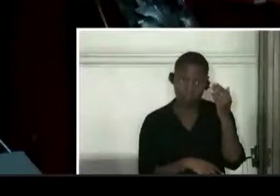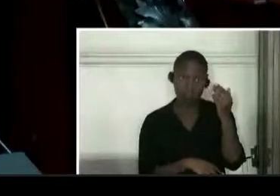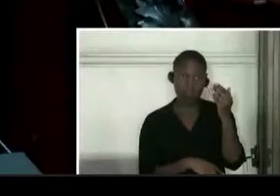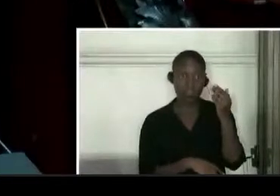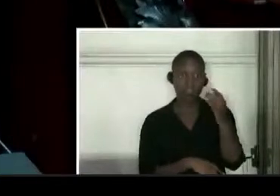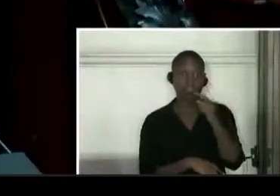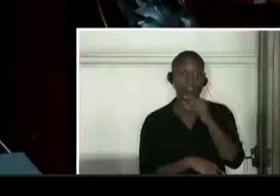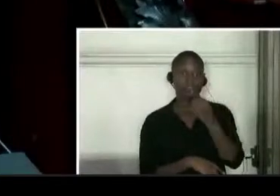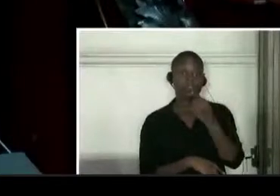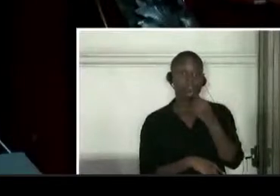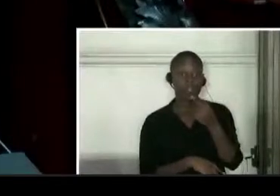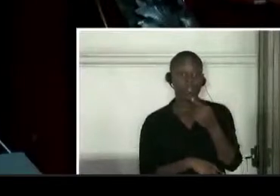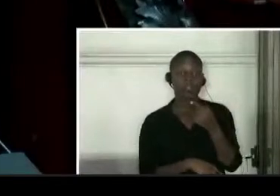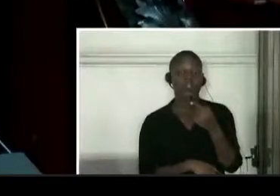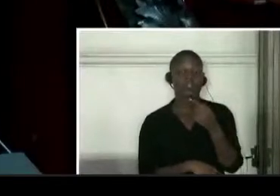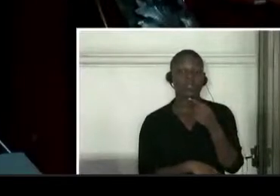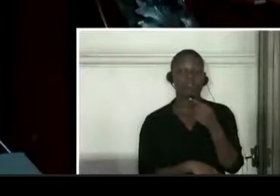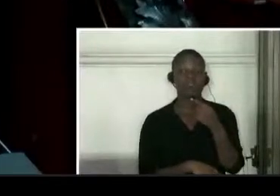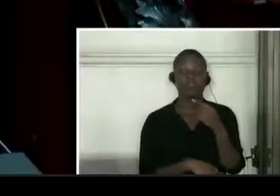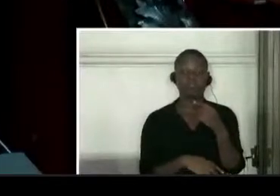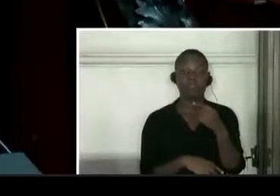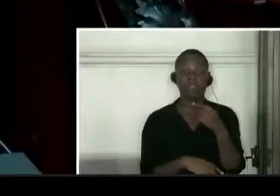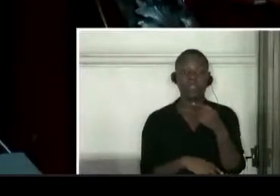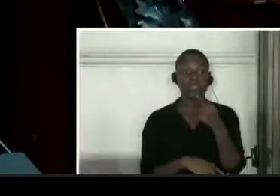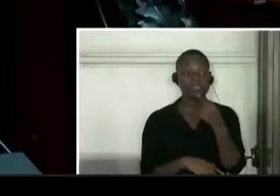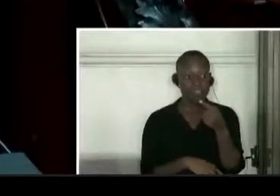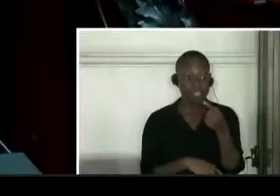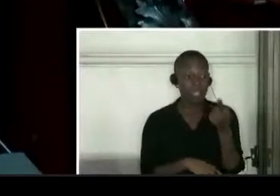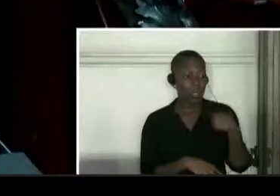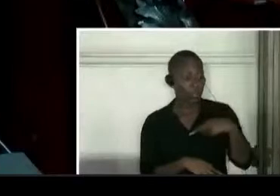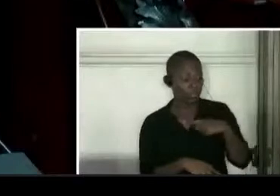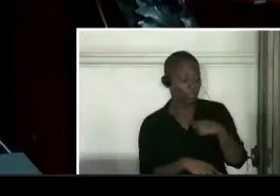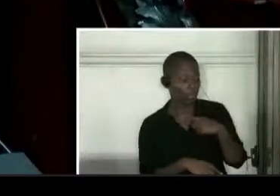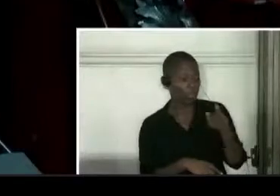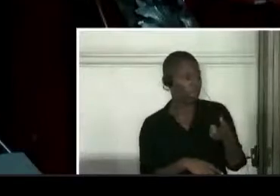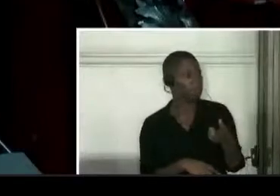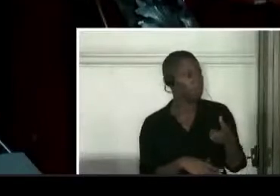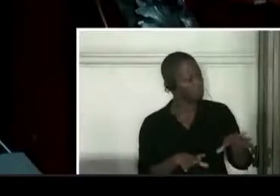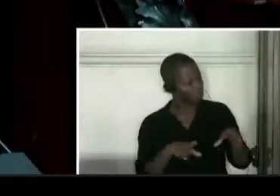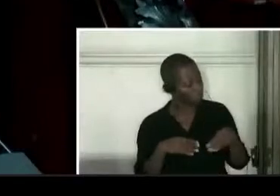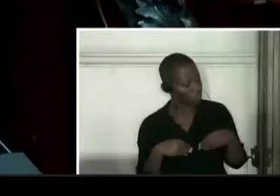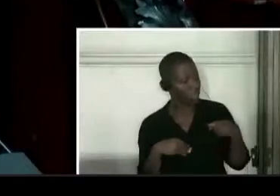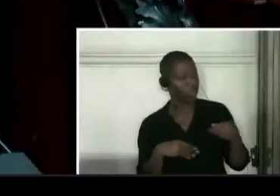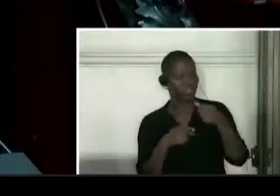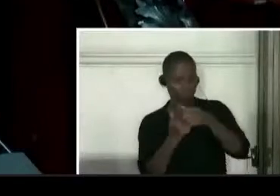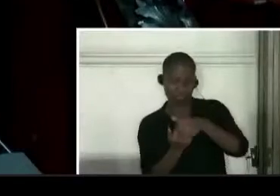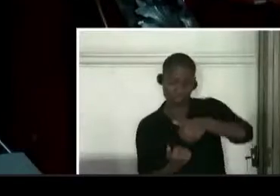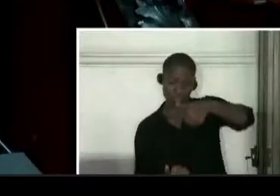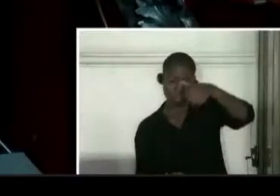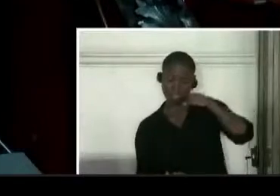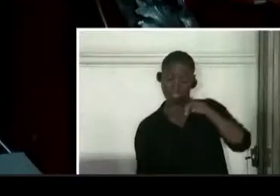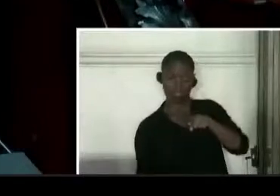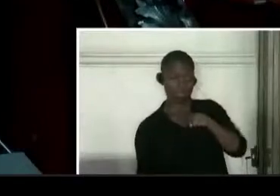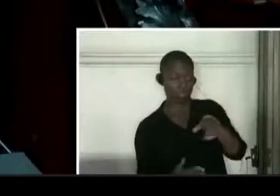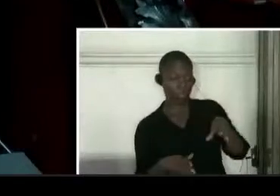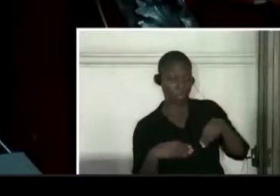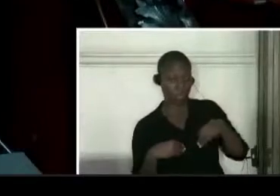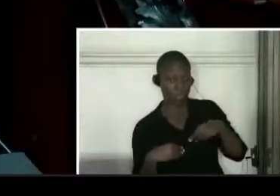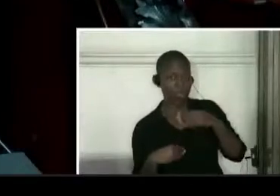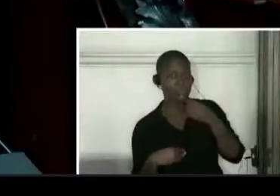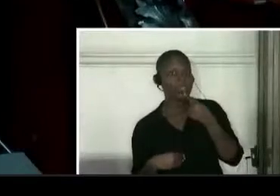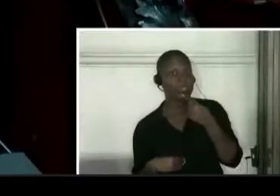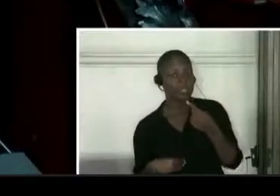not fashionable, adopted the Freedom Charter, which amongst others committed that there shall be